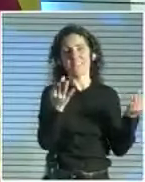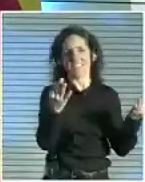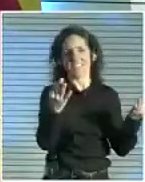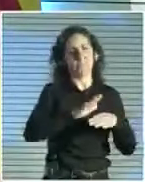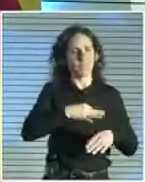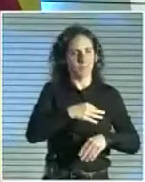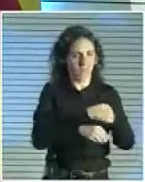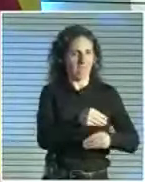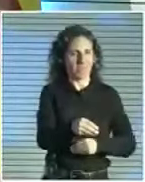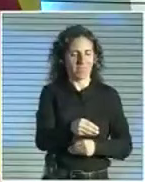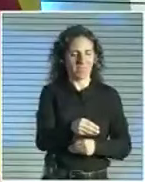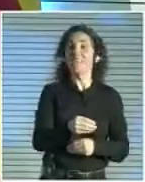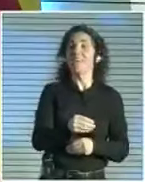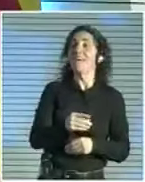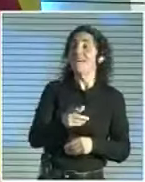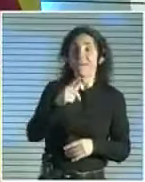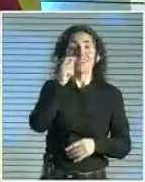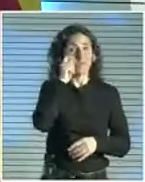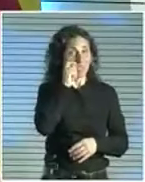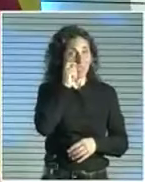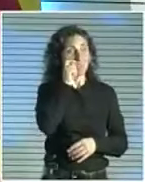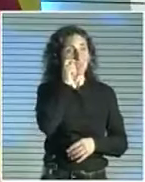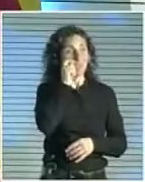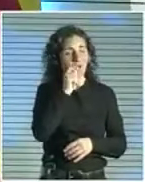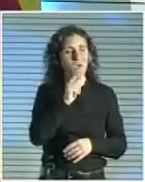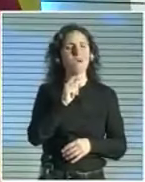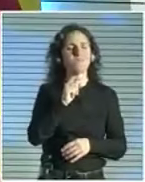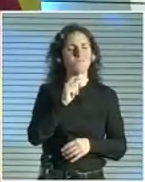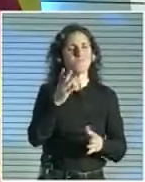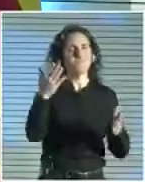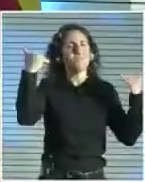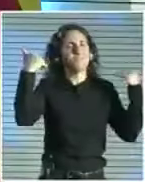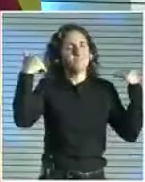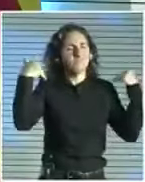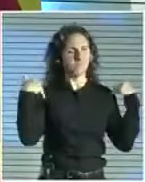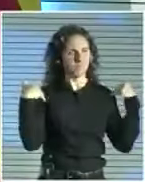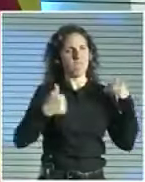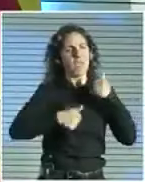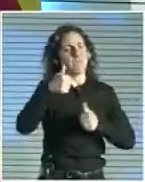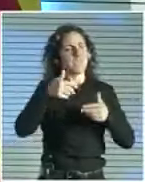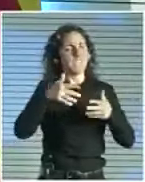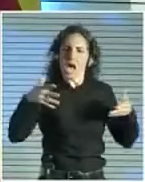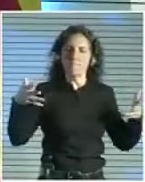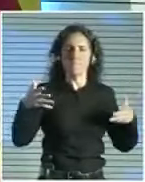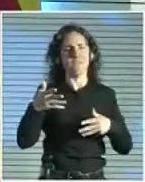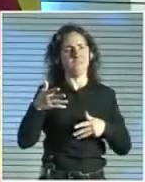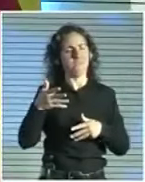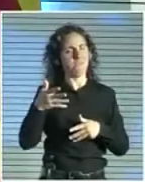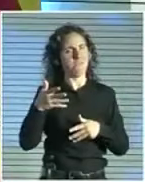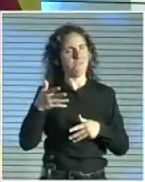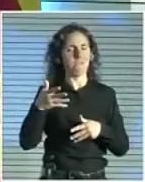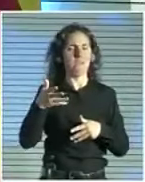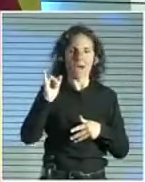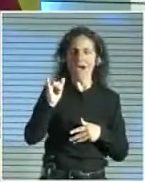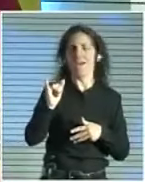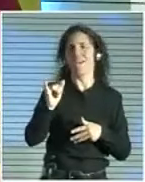which are significantly larger than responsibilities of tourism. If you just represent a sector and you